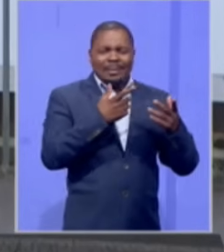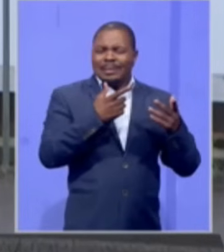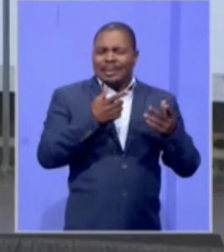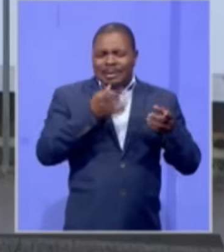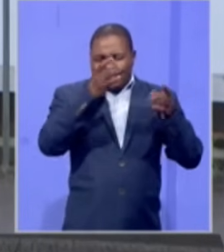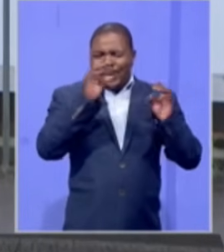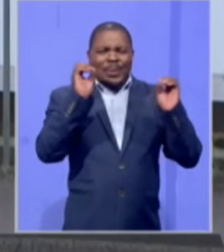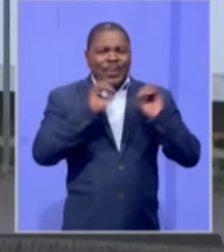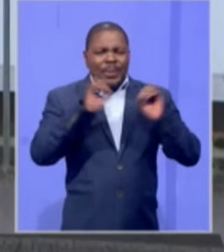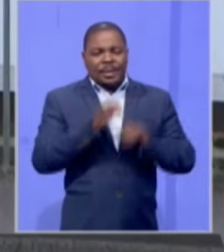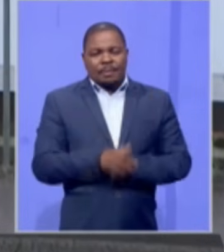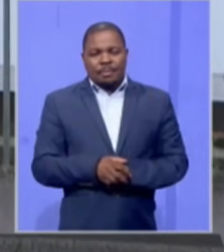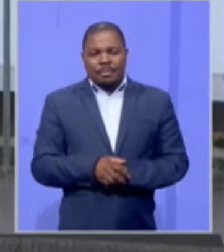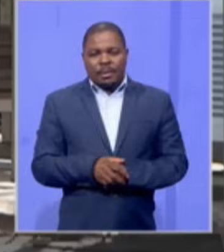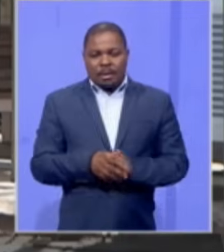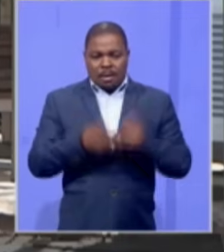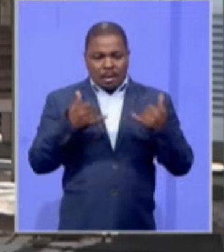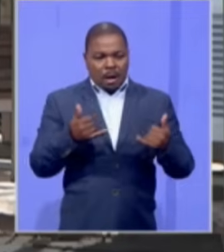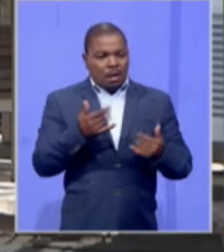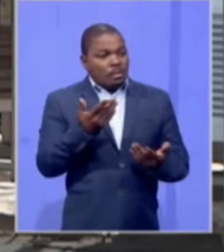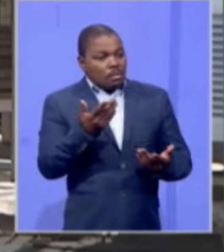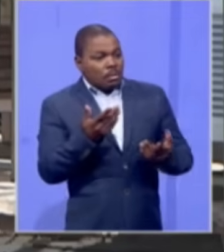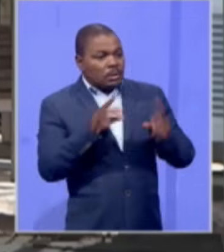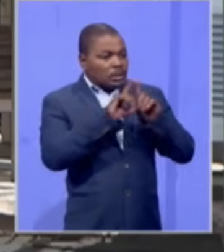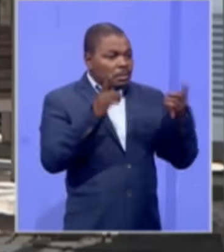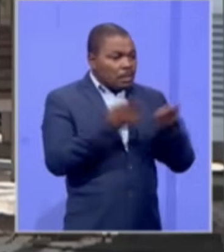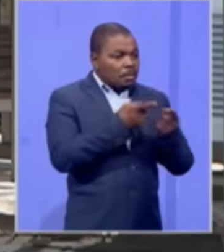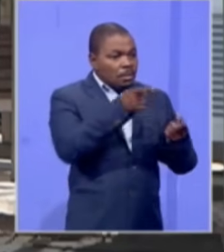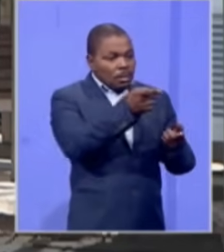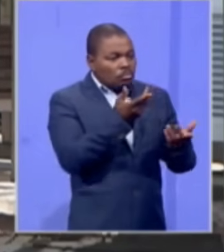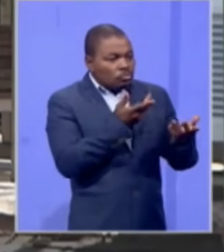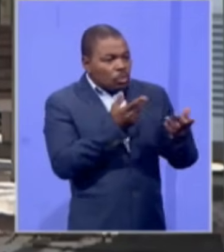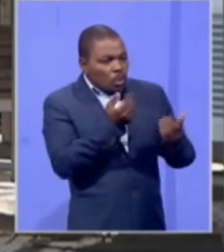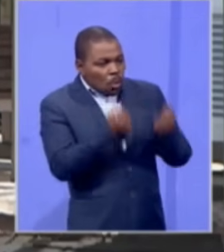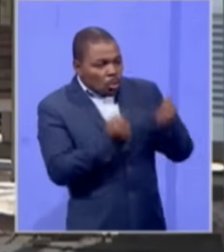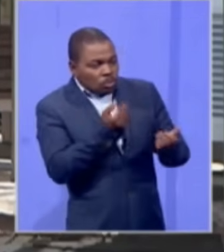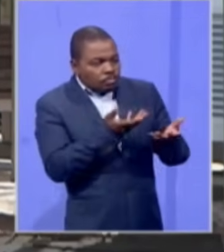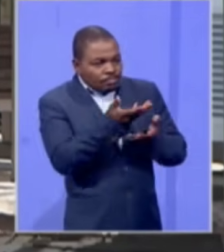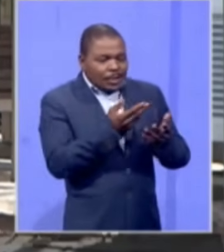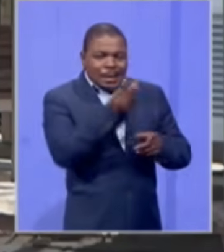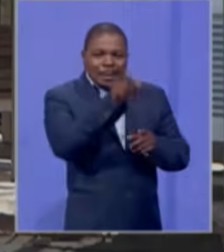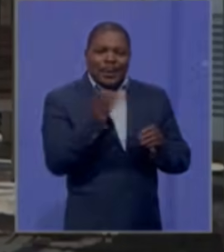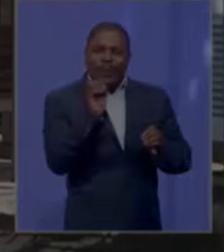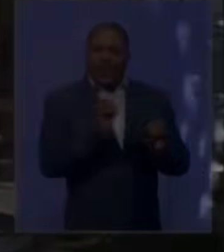neng a fumaneha ho ntsha maikutlo boemong ba lekgotla la magistrata wa Bloemfontein.